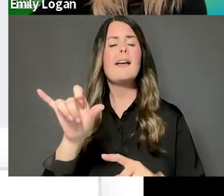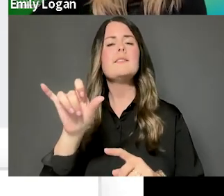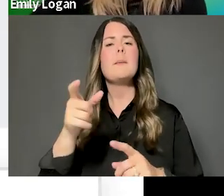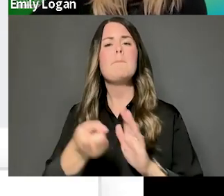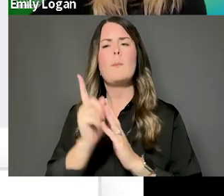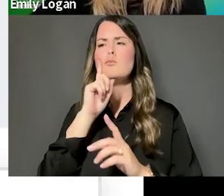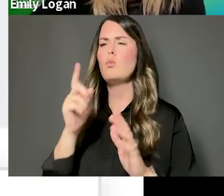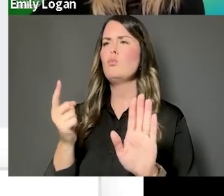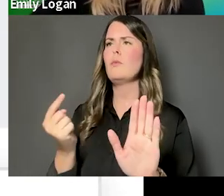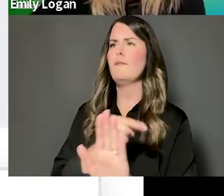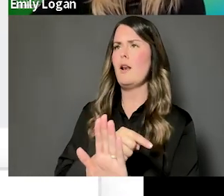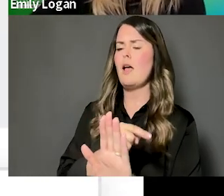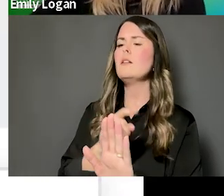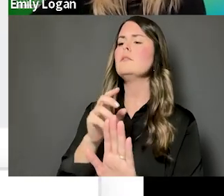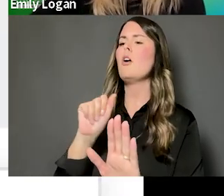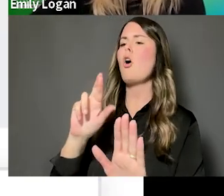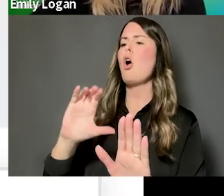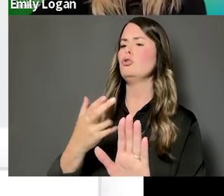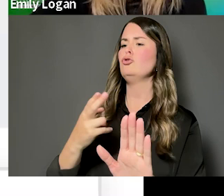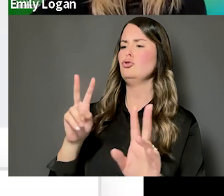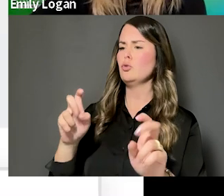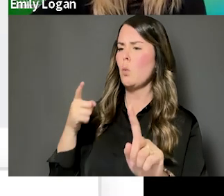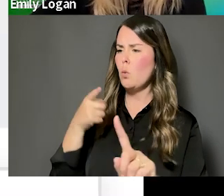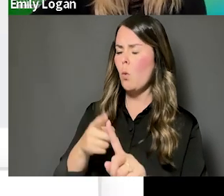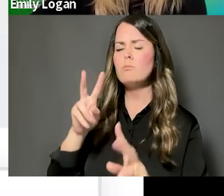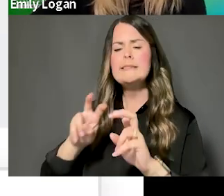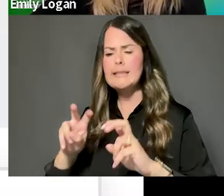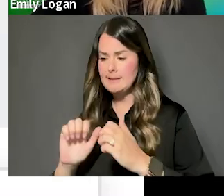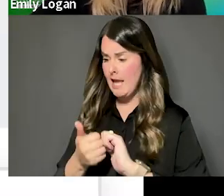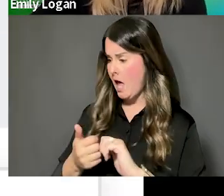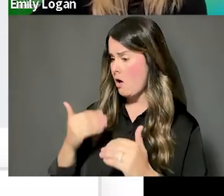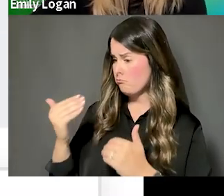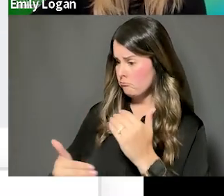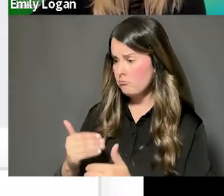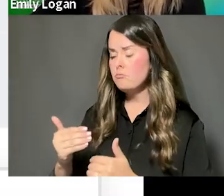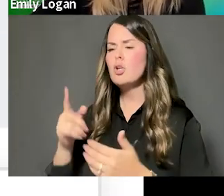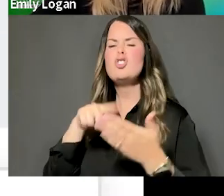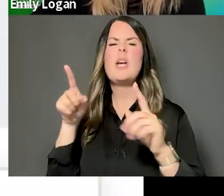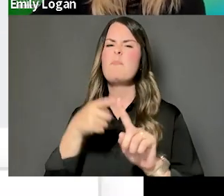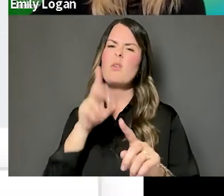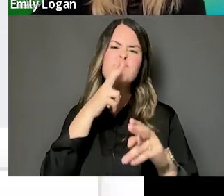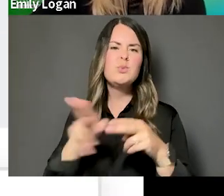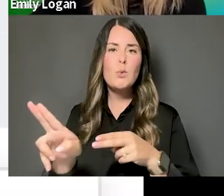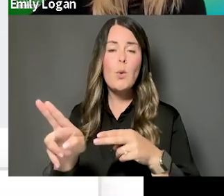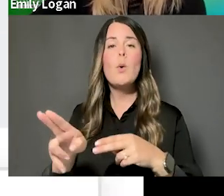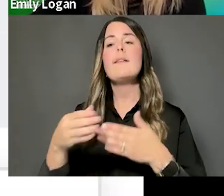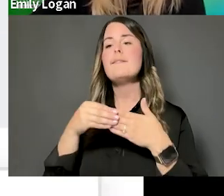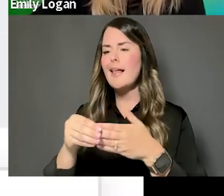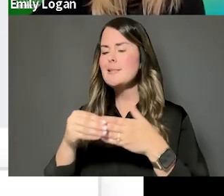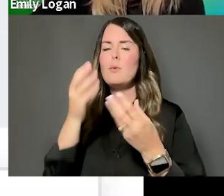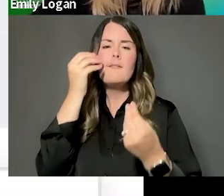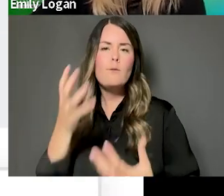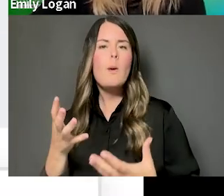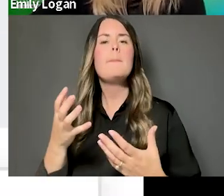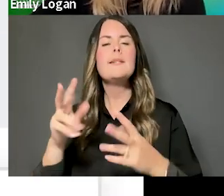moment to reflect on the overarching goal of that section and assess how things are going. Checkpoint items are short,